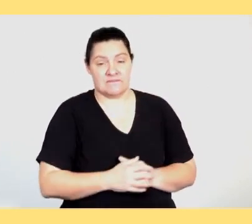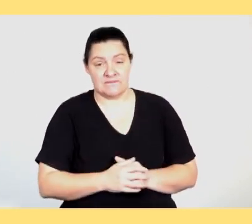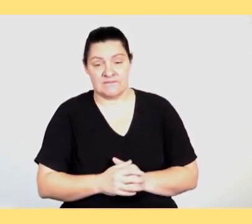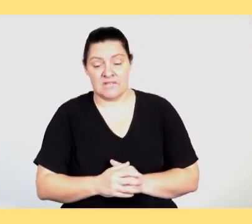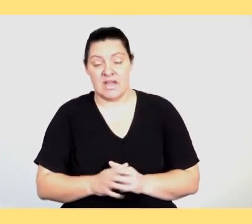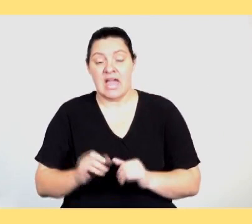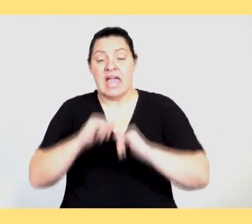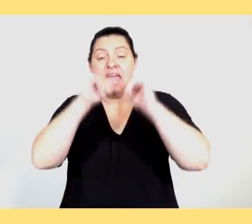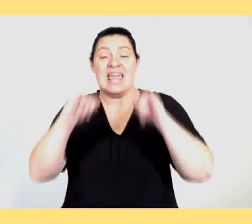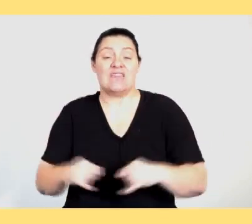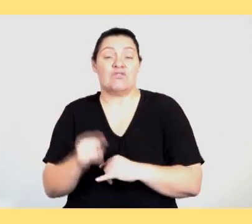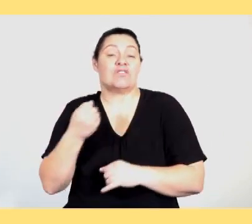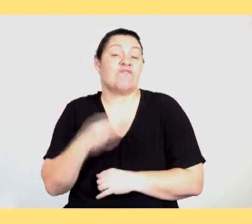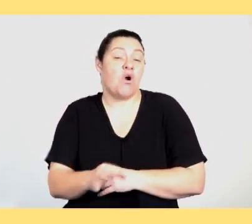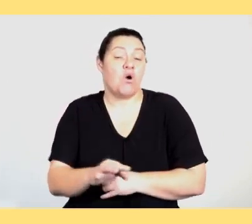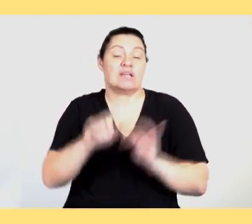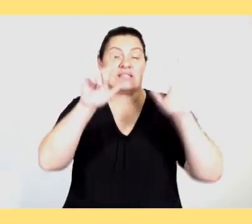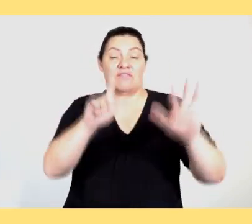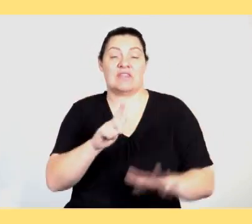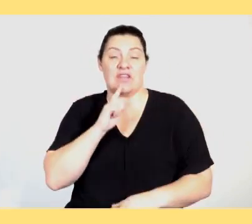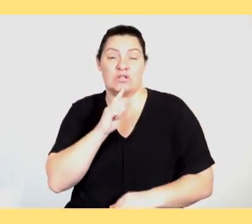35. And the invoice is for